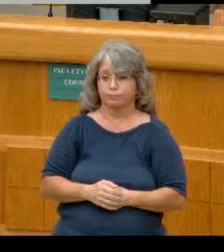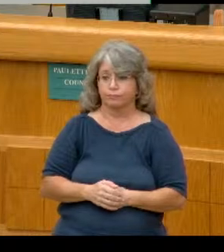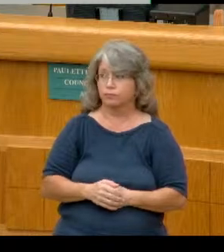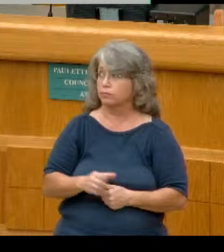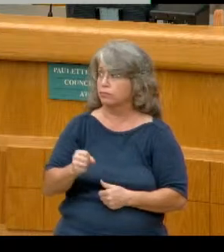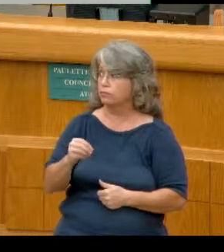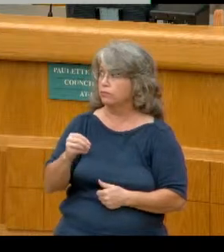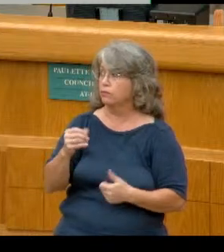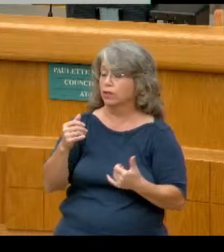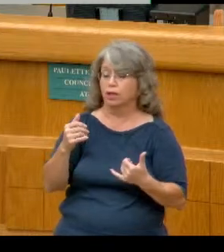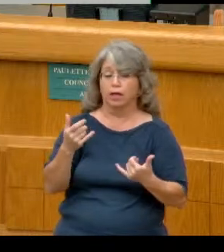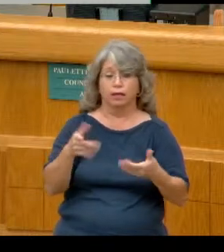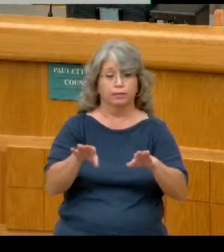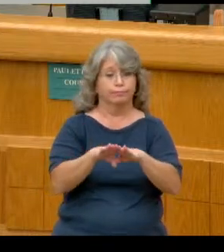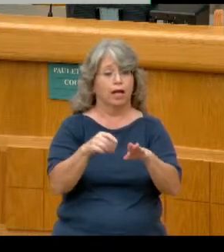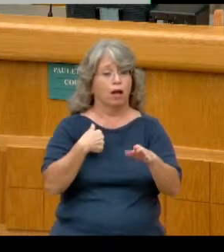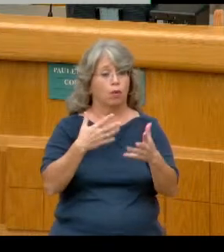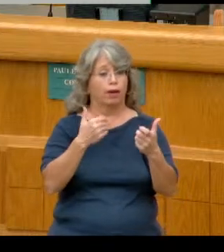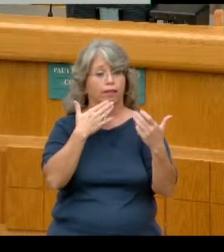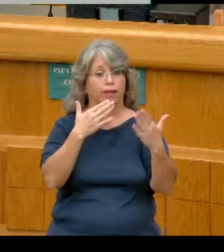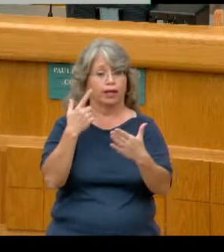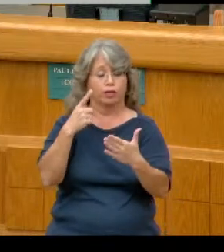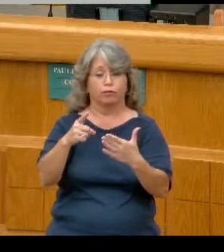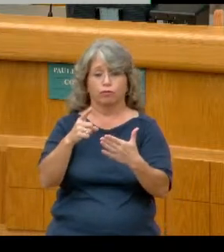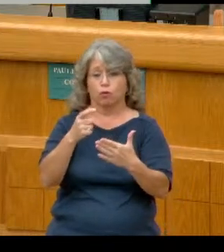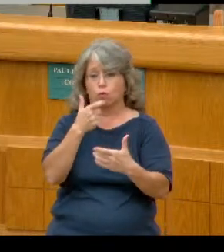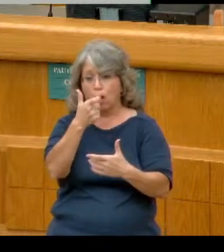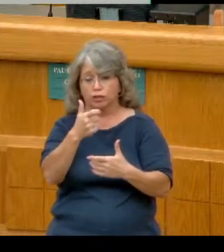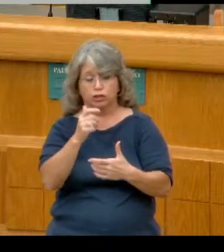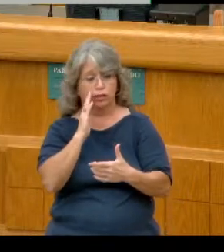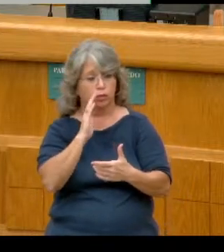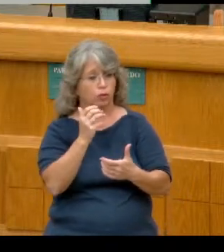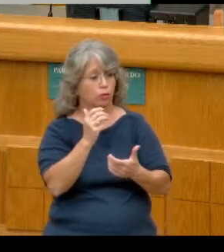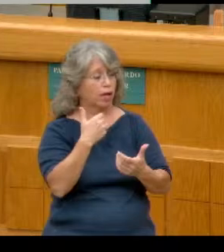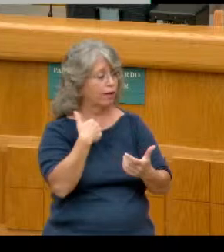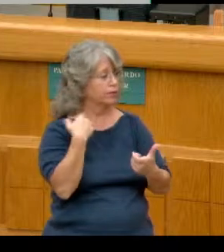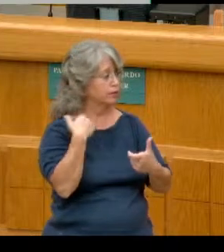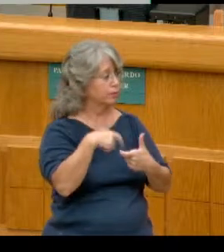I'd like to thank you for tuning in, and we'll go to a translation.